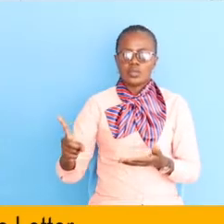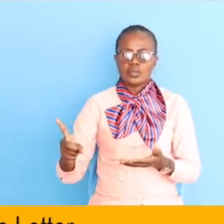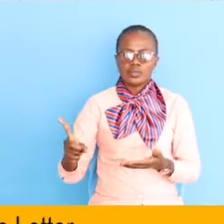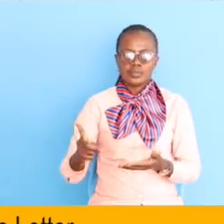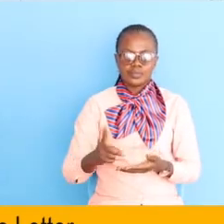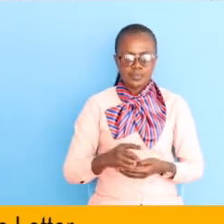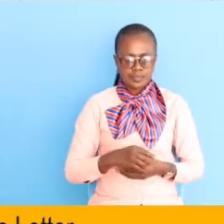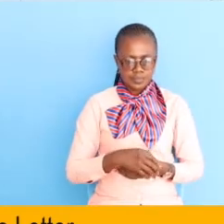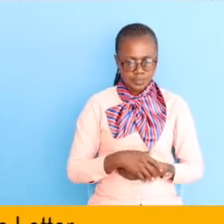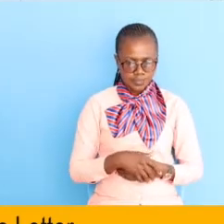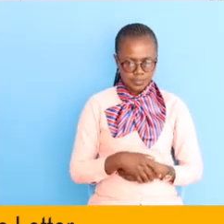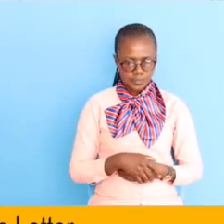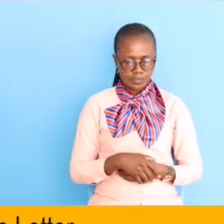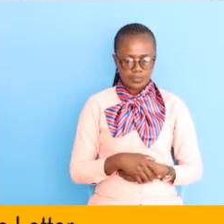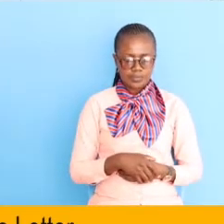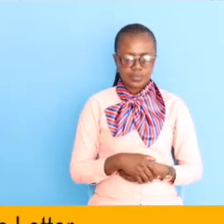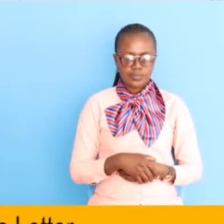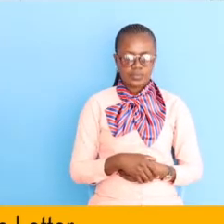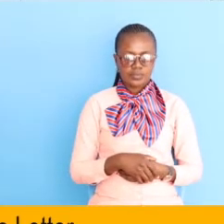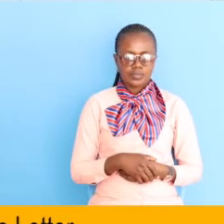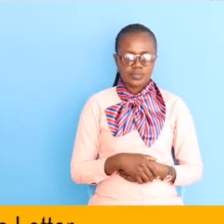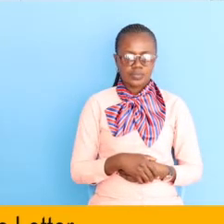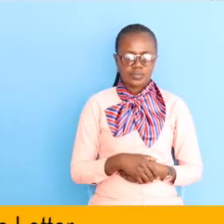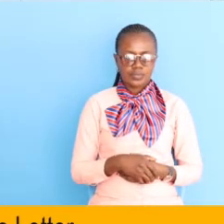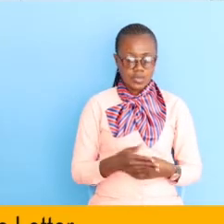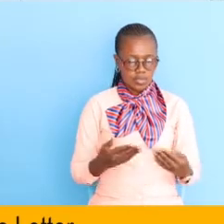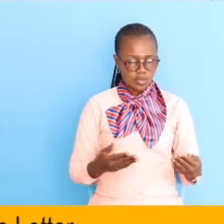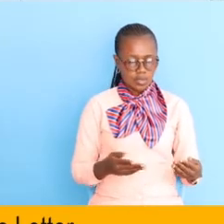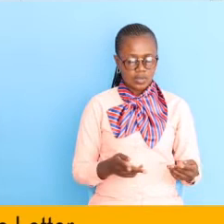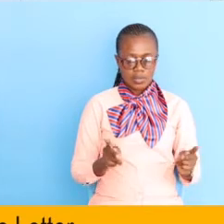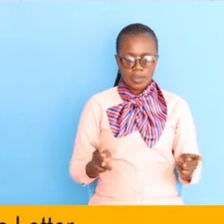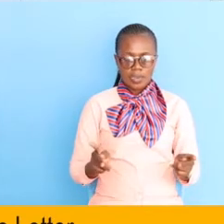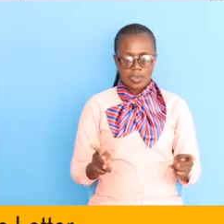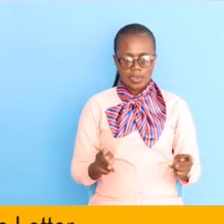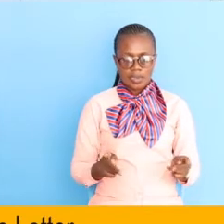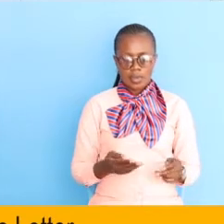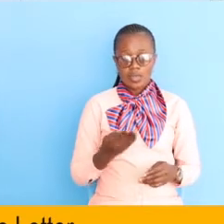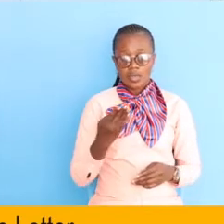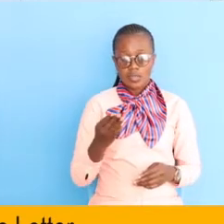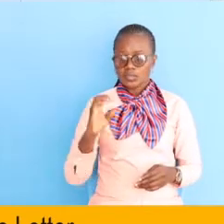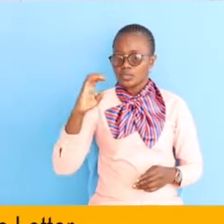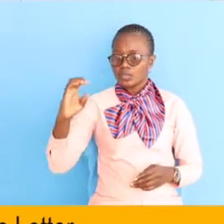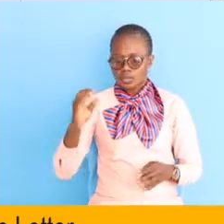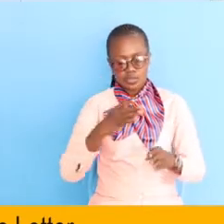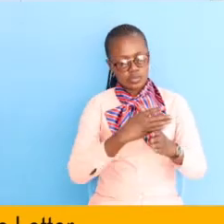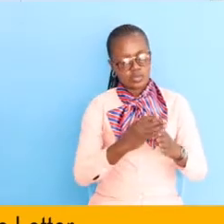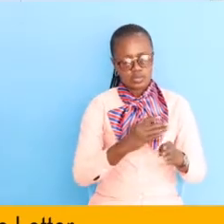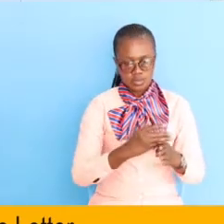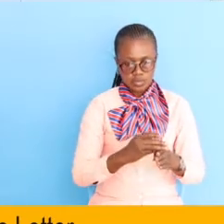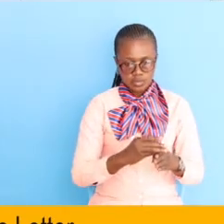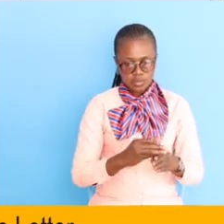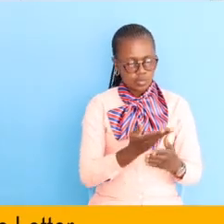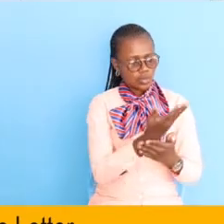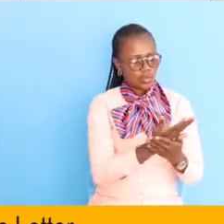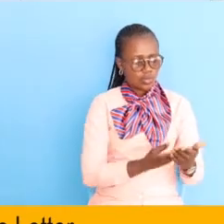if this is the address or the physical address that you use, or that you probably wish that the letter